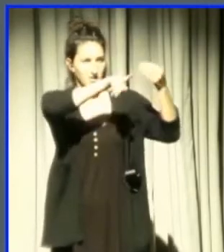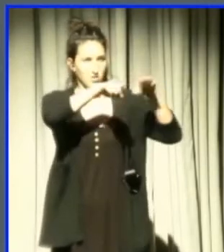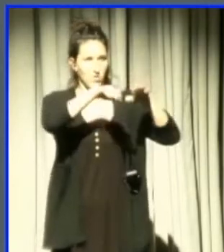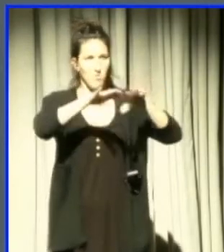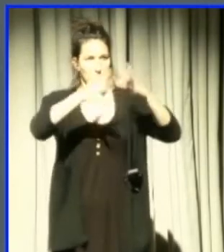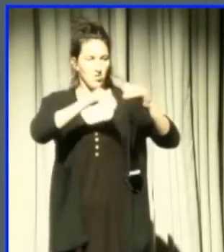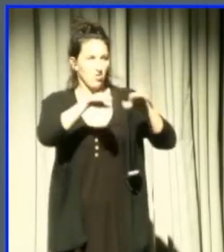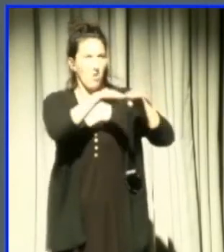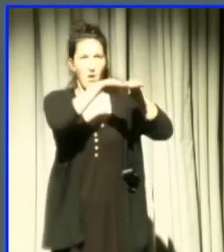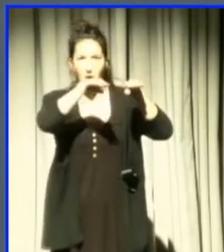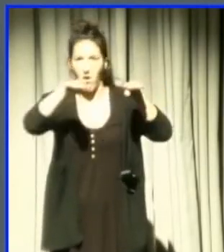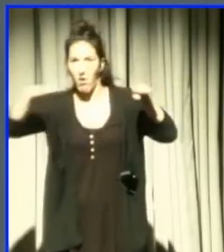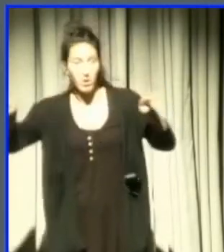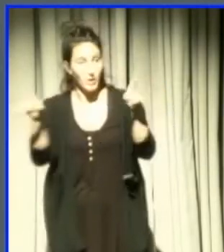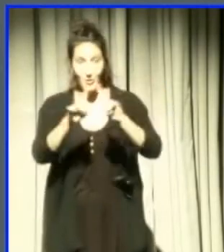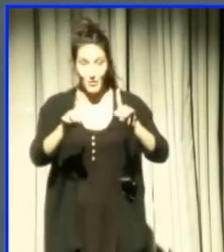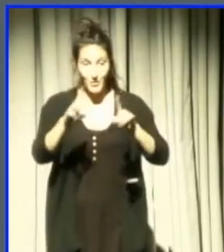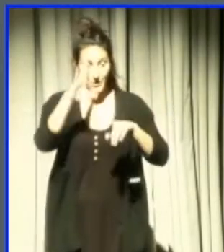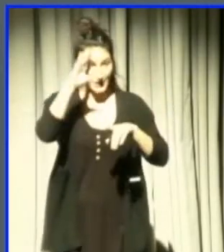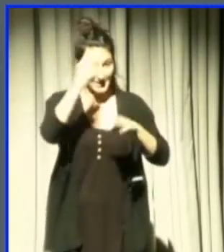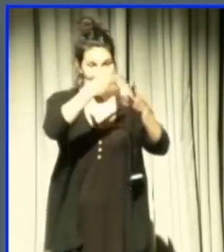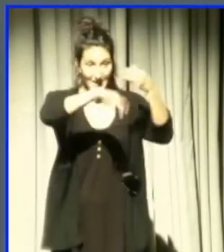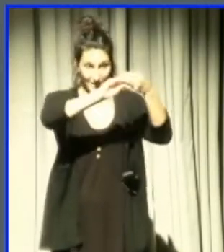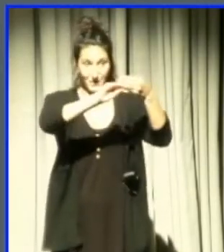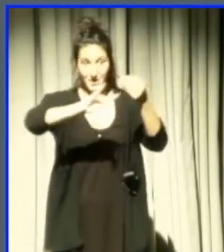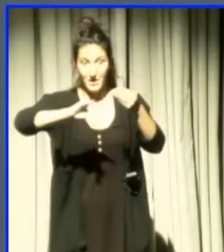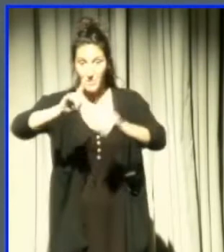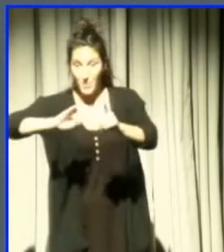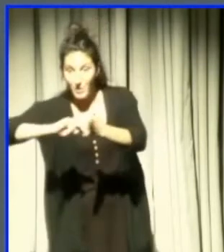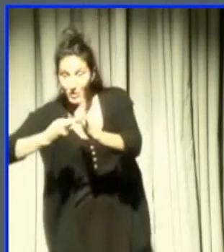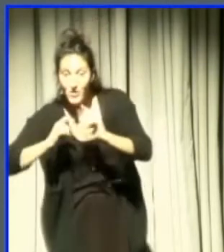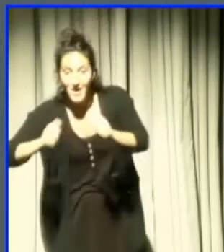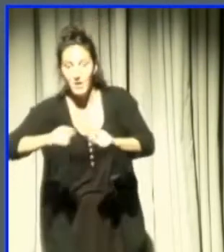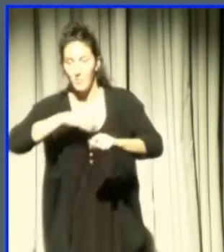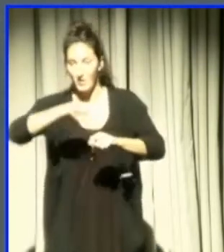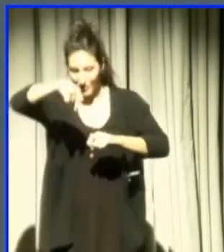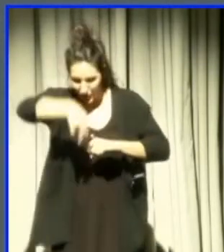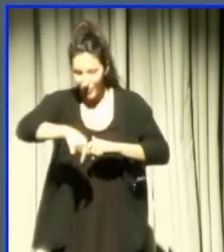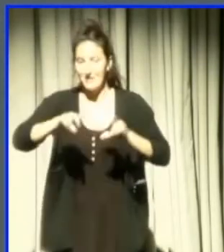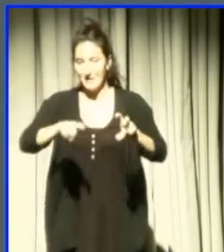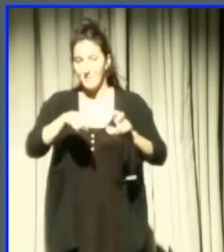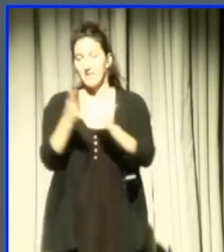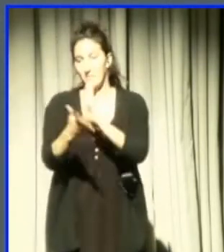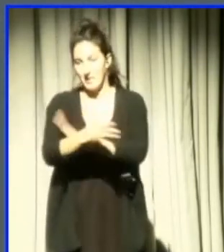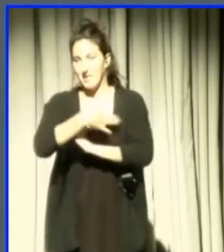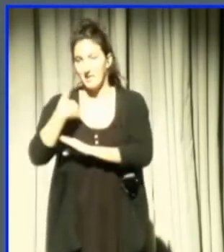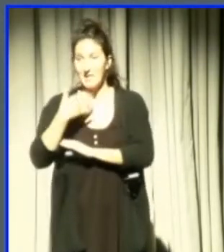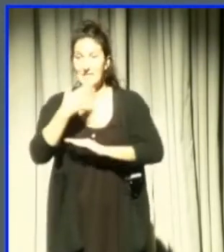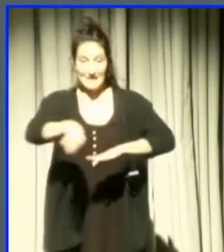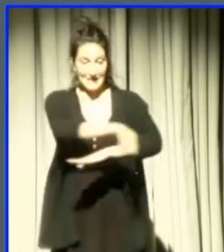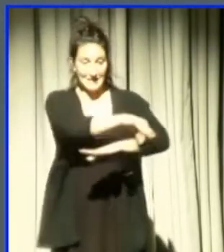I want to explain and showcase, if this kind of technology is designed with this purpose in